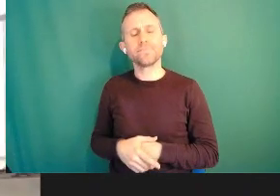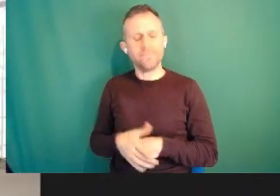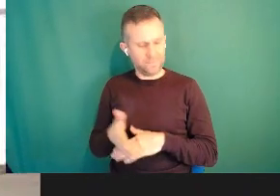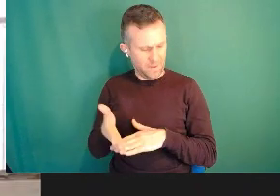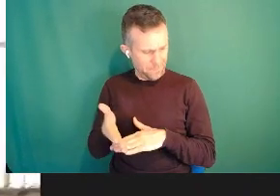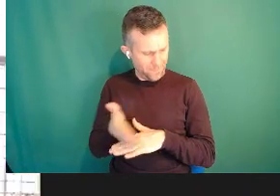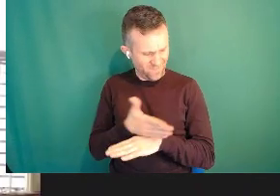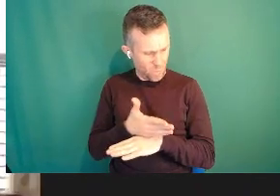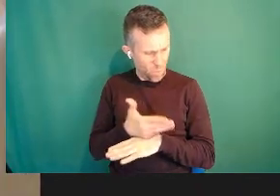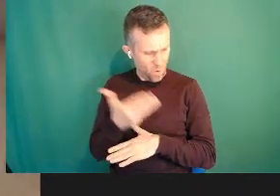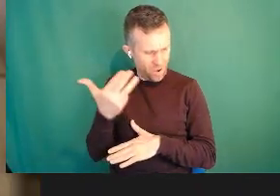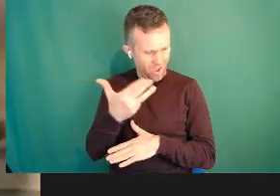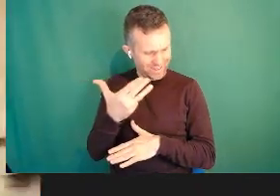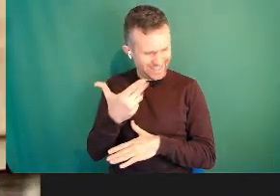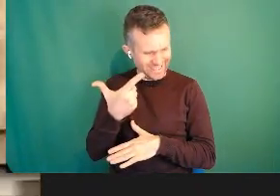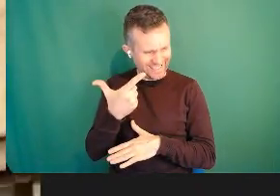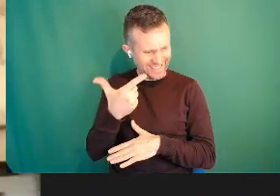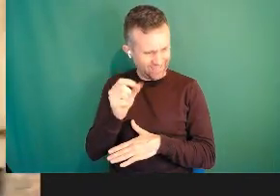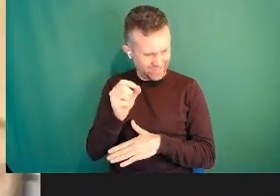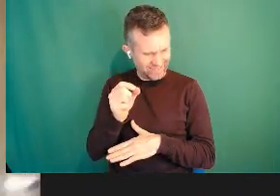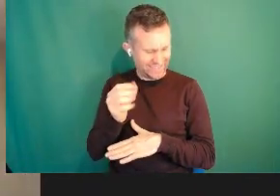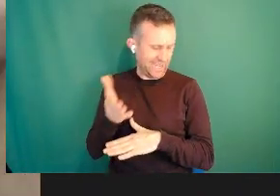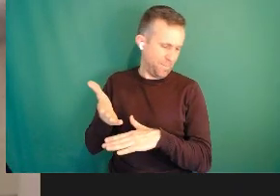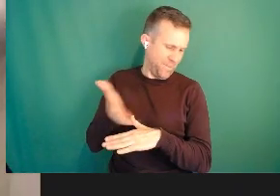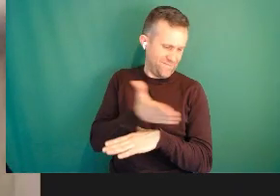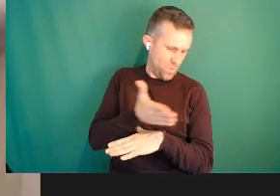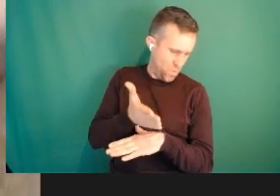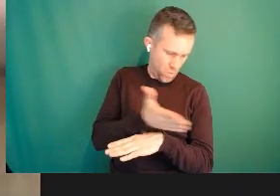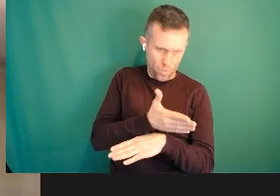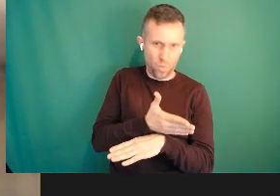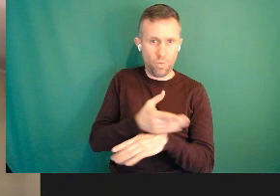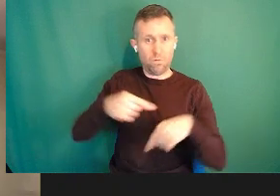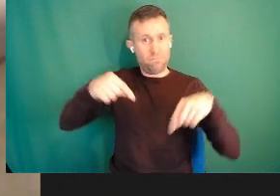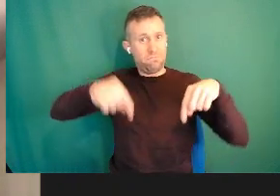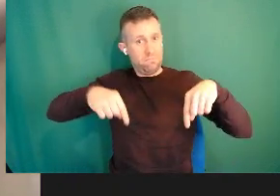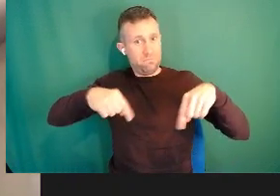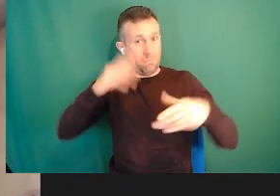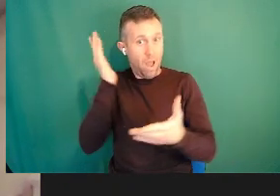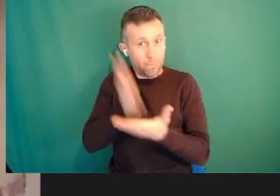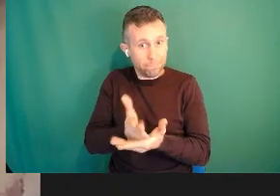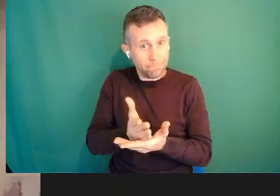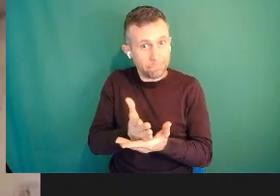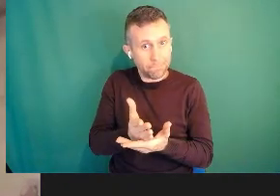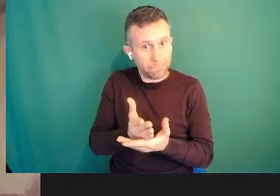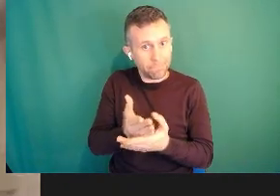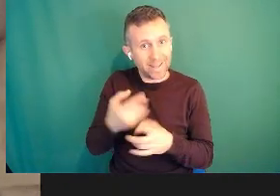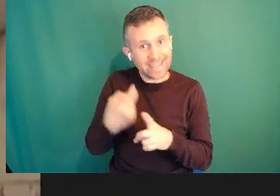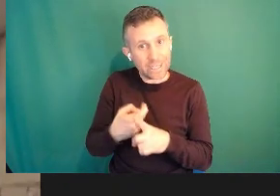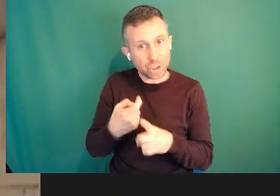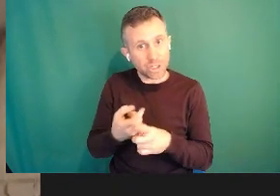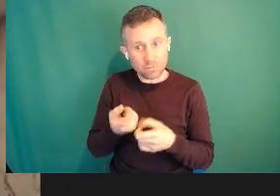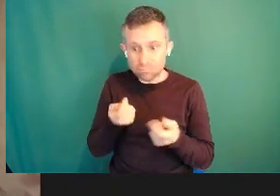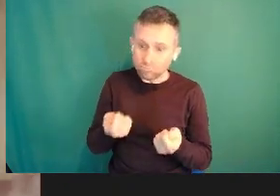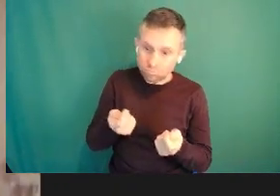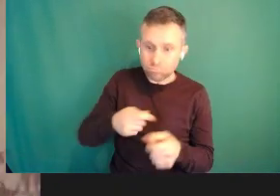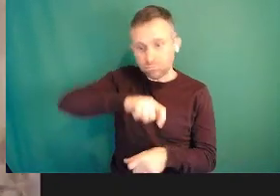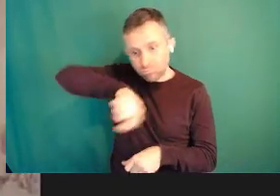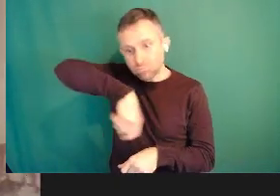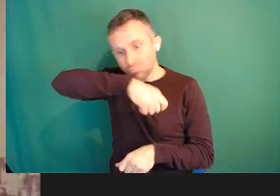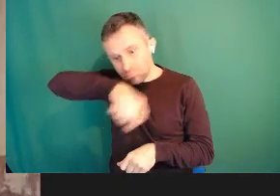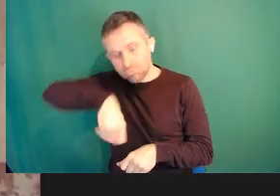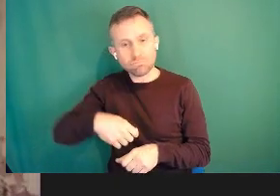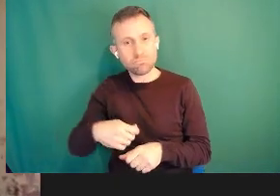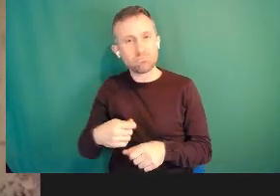as a functioning kitchen. We still use it as a functioning kitchen today. And when we have weddings or events